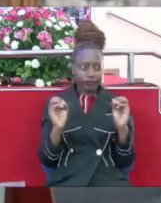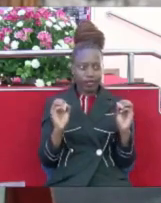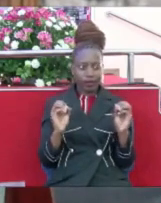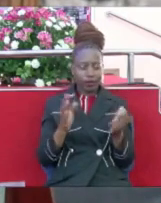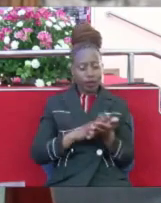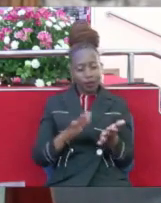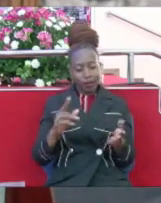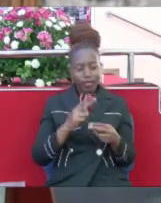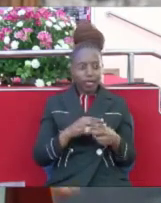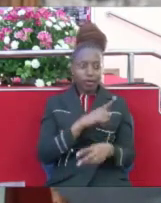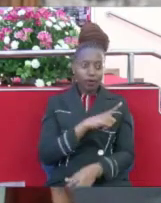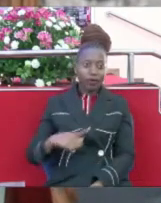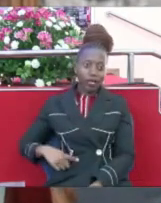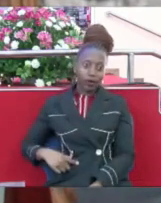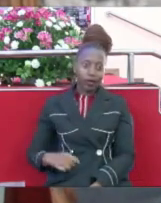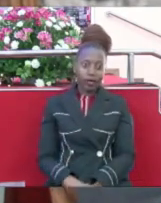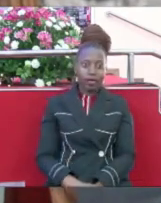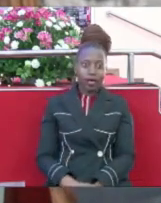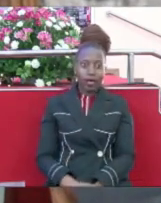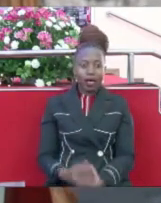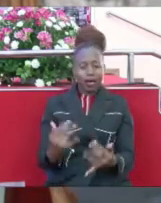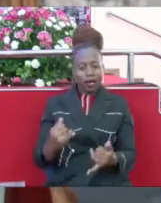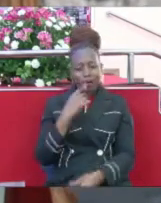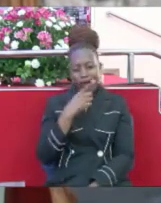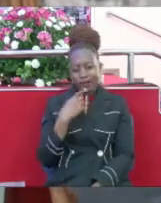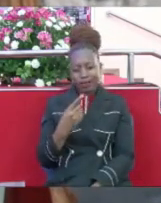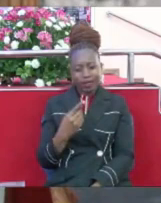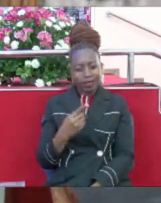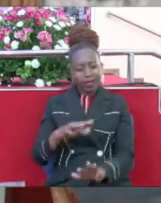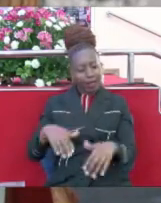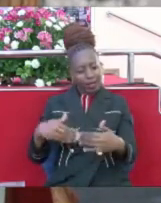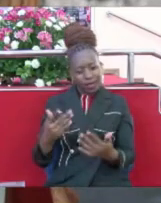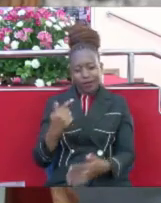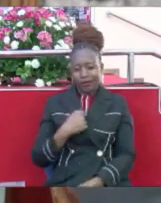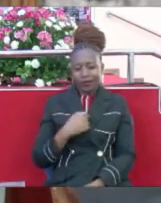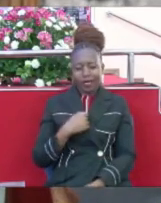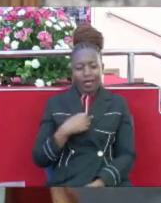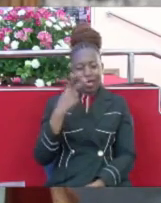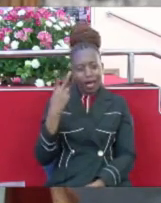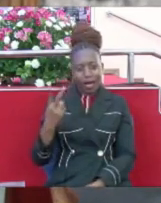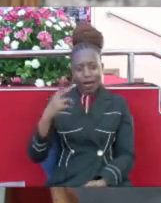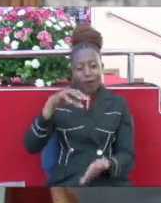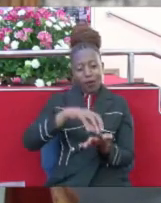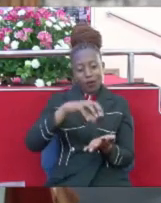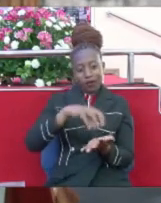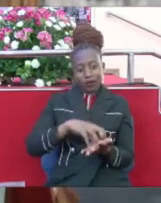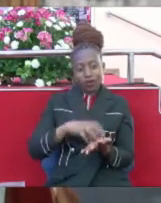Praise the name of the Lord. And so he said, give me a double portion of your